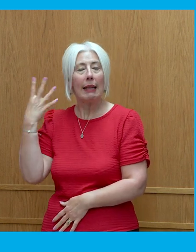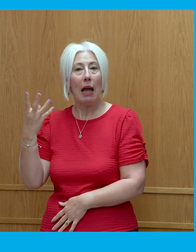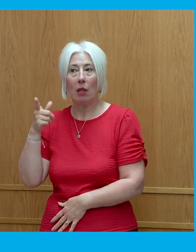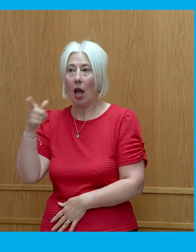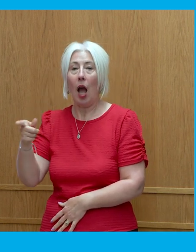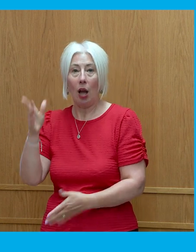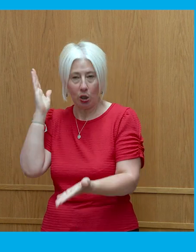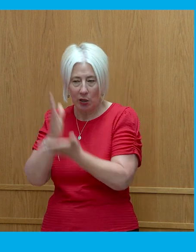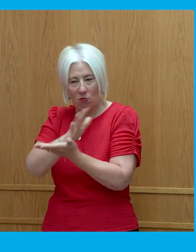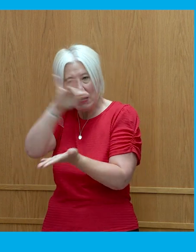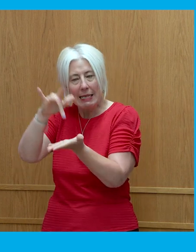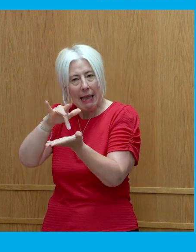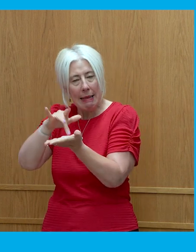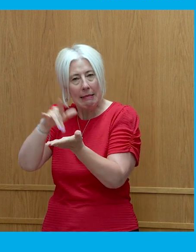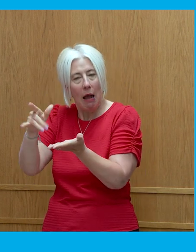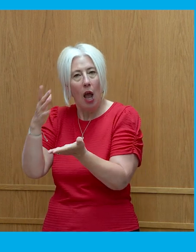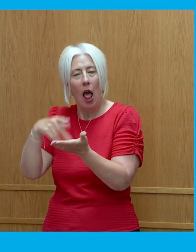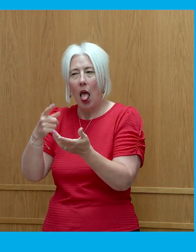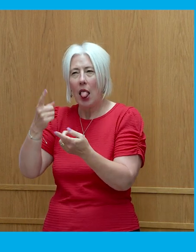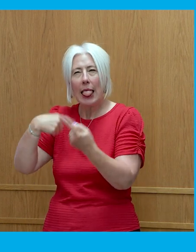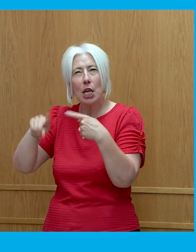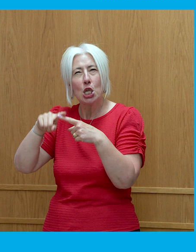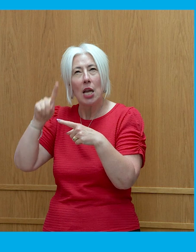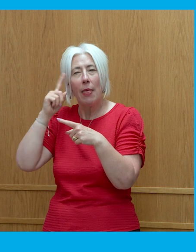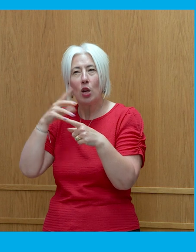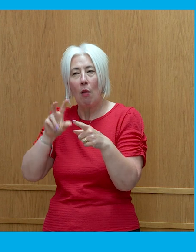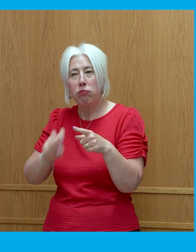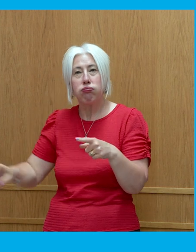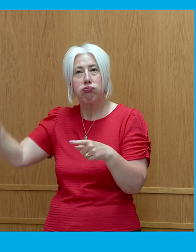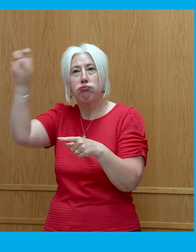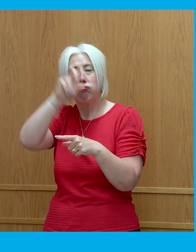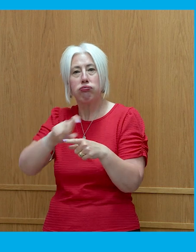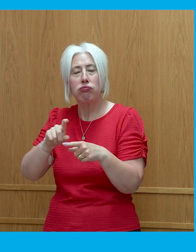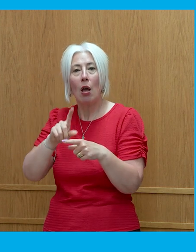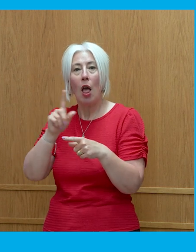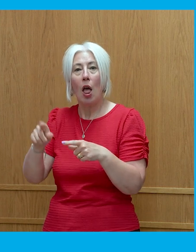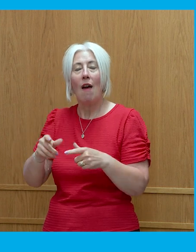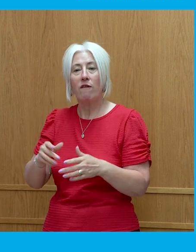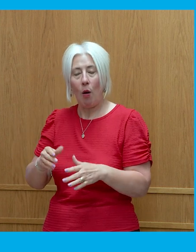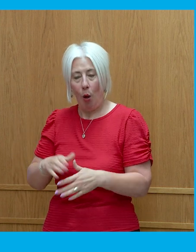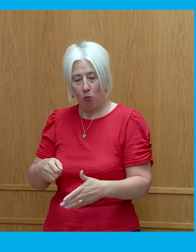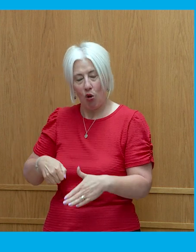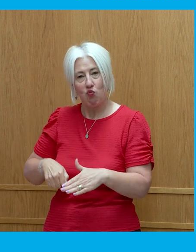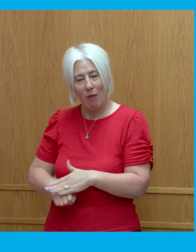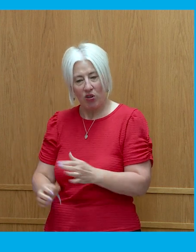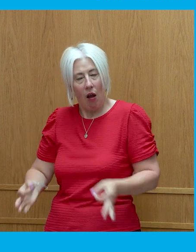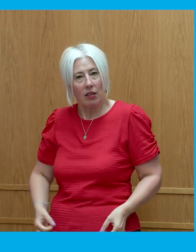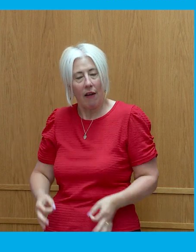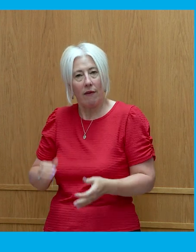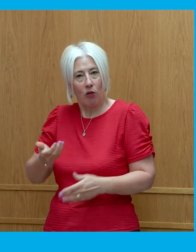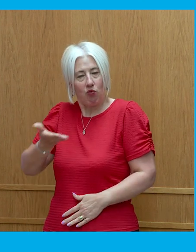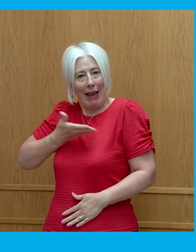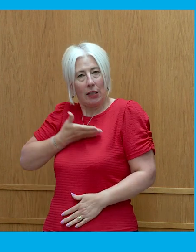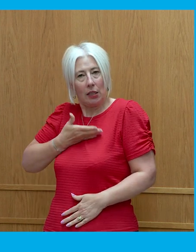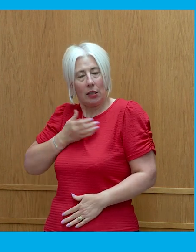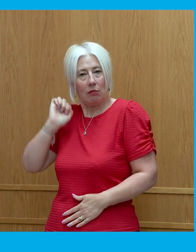it a centerpiece. She went on a big tour last year, I think, of reproductive rights. She's talked a lot about it. Her whole